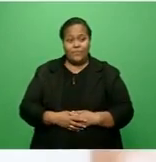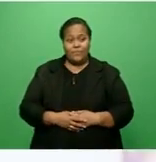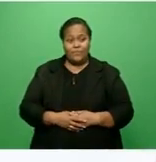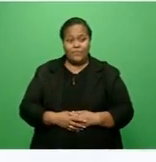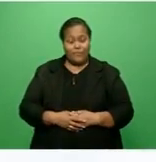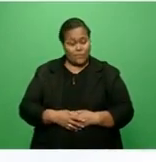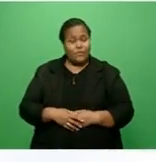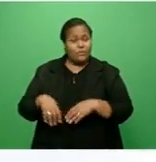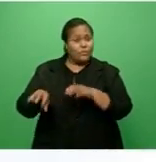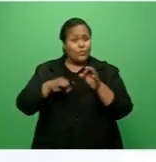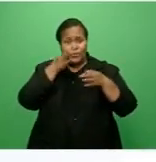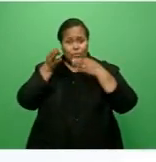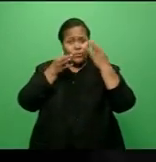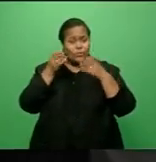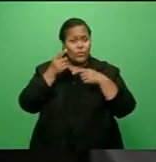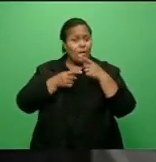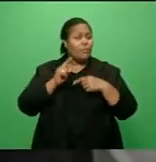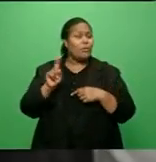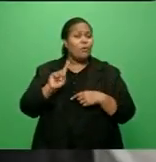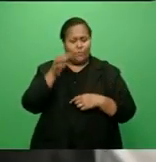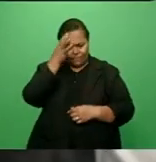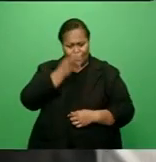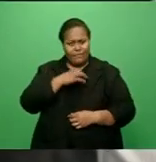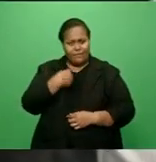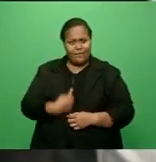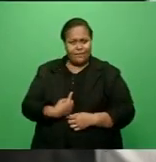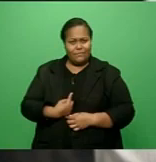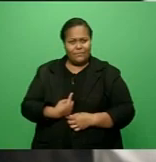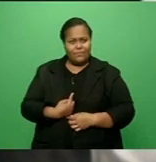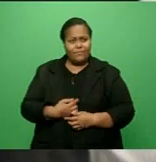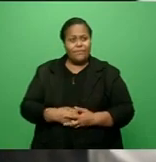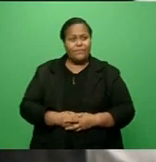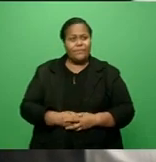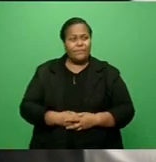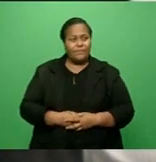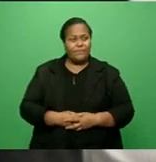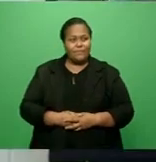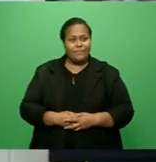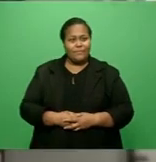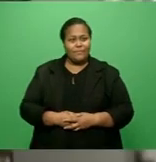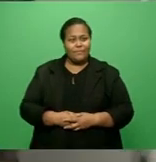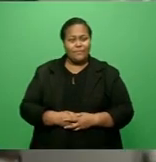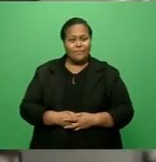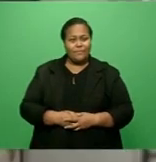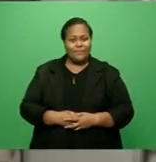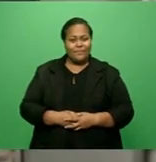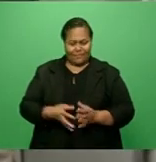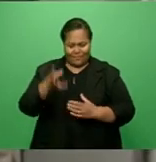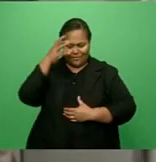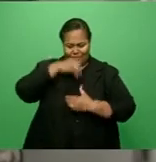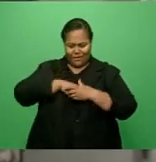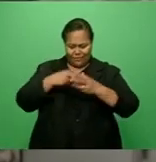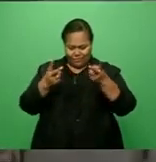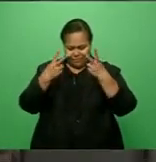song is basically about believing in yourself and knowing that greater is the one within you.